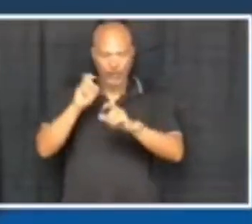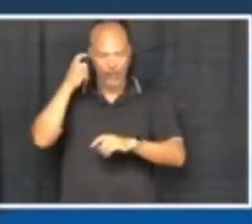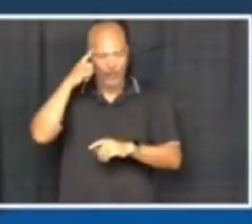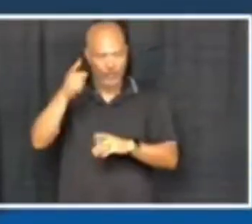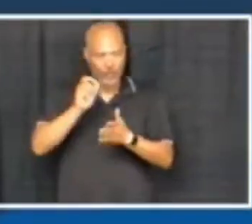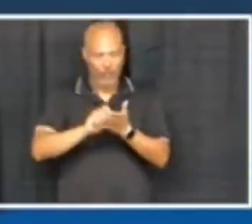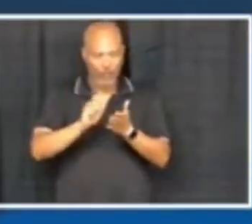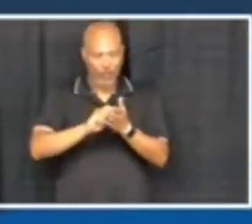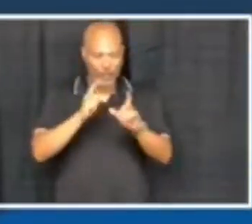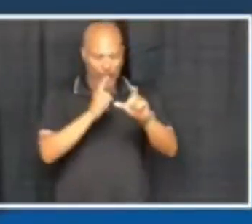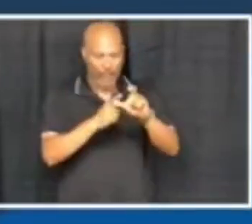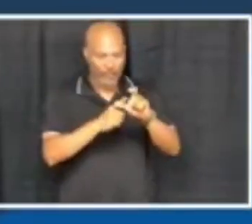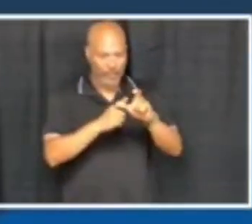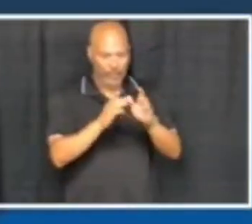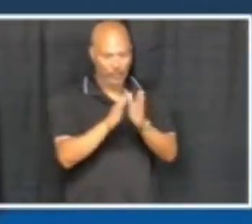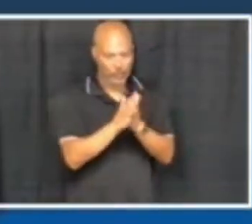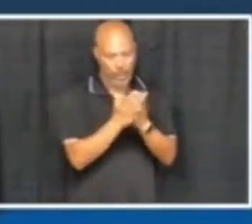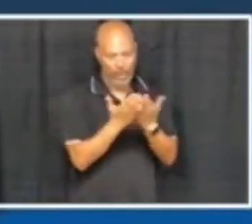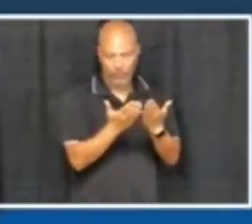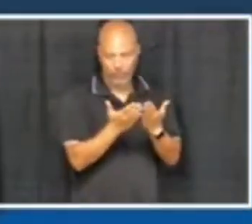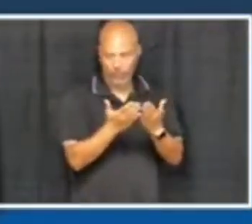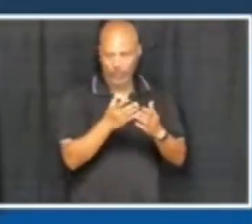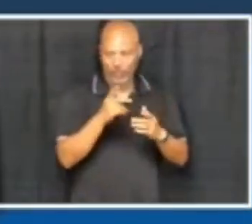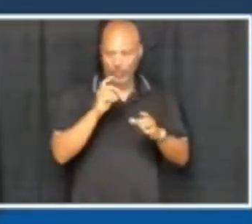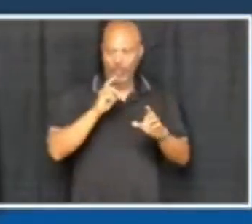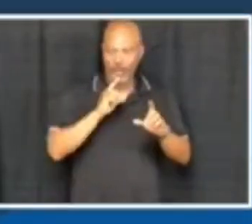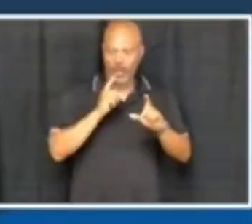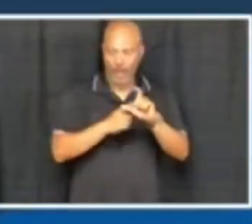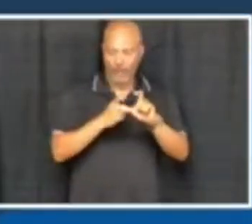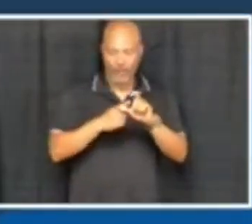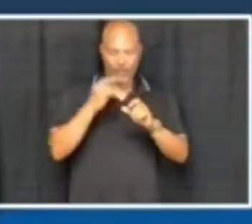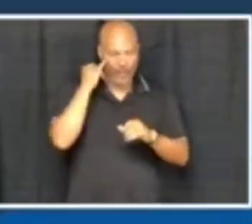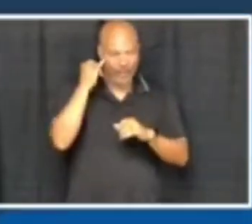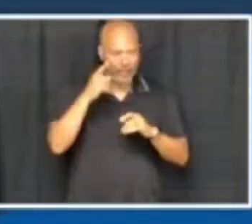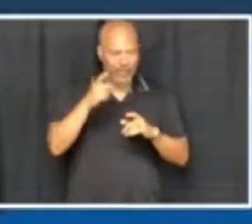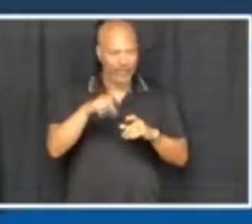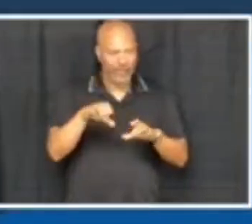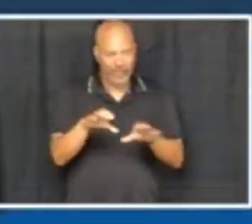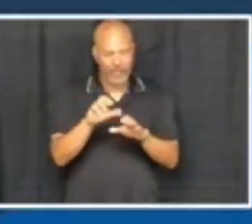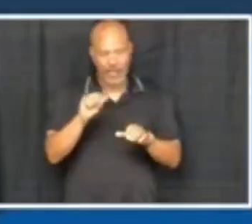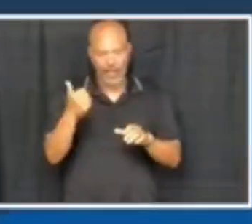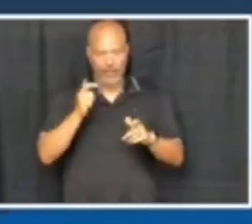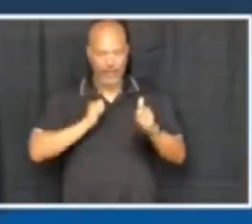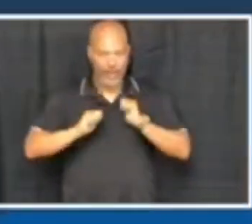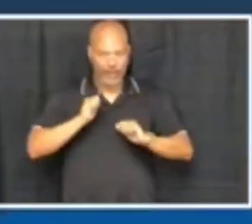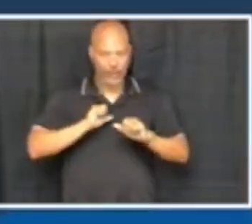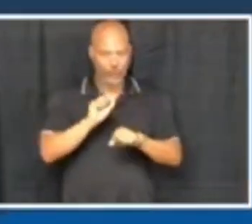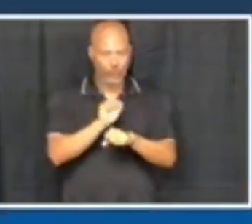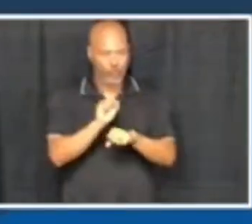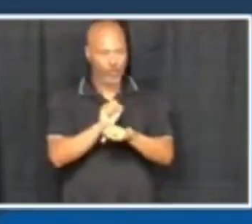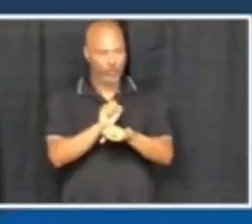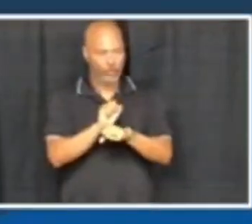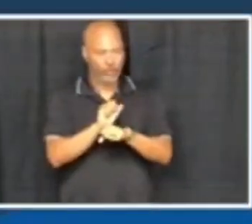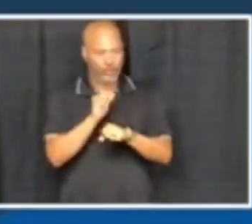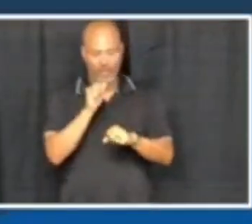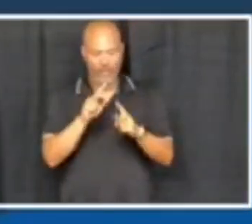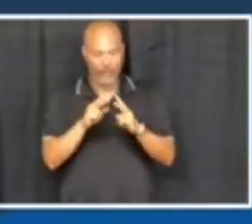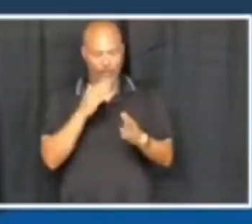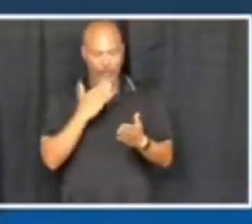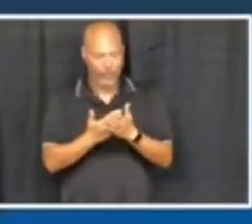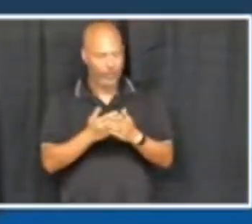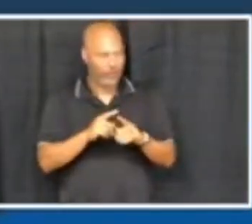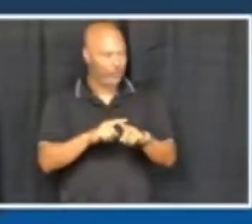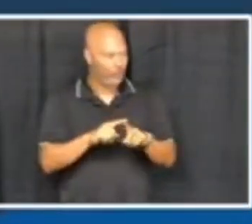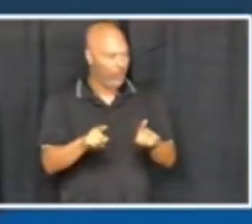Communist Manifesto, which is basically like the Bible of the communists. He did some other like theatrical works that are just not very good.